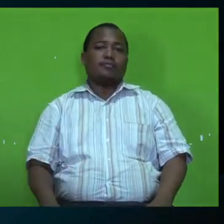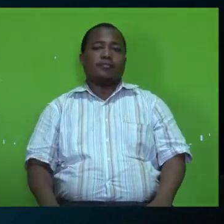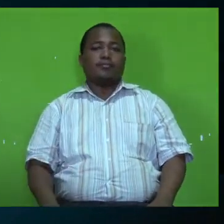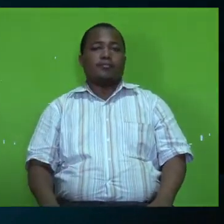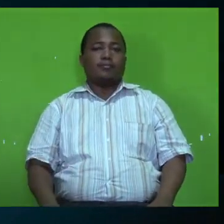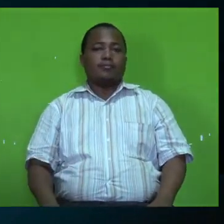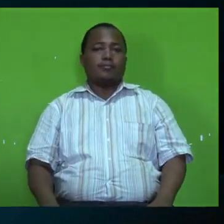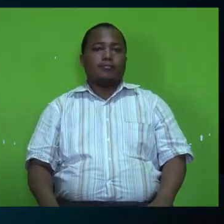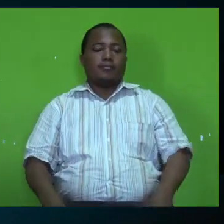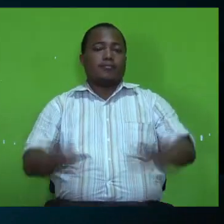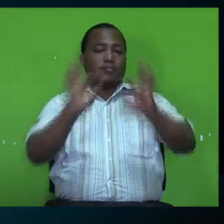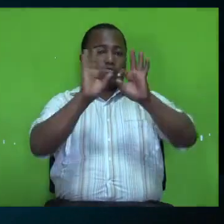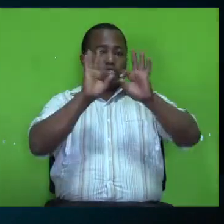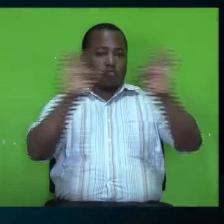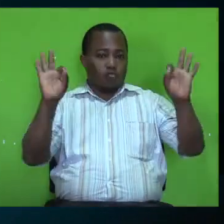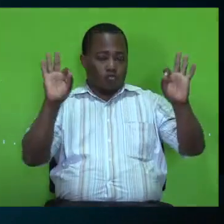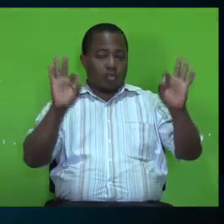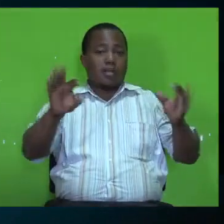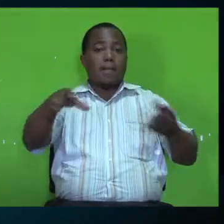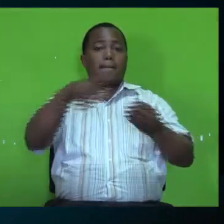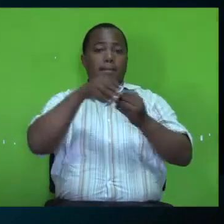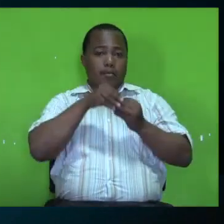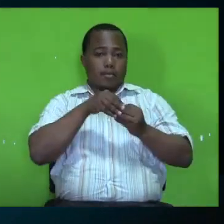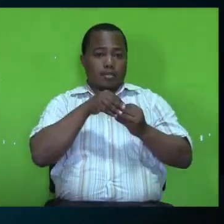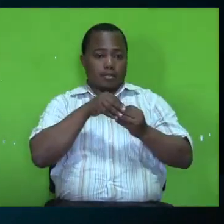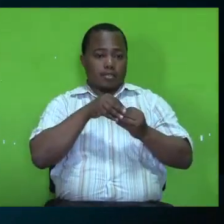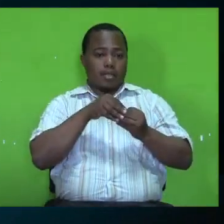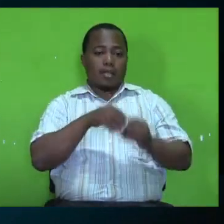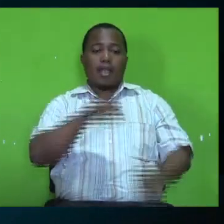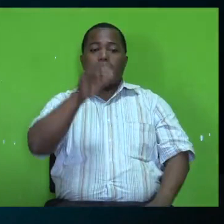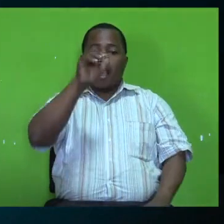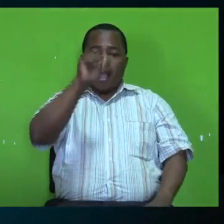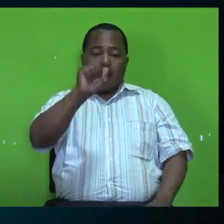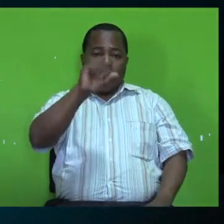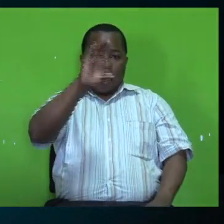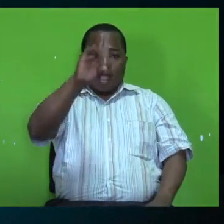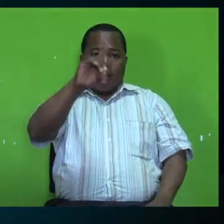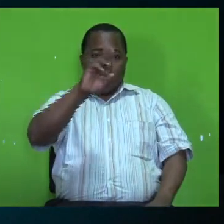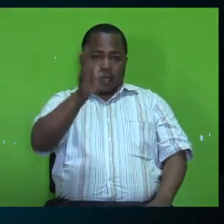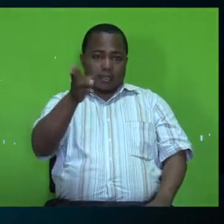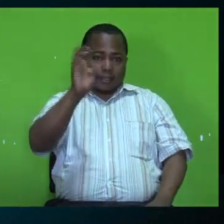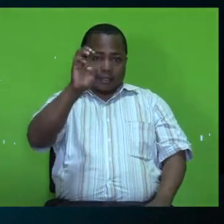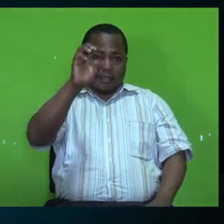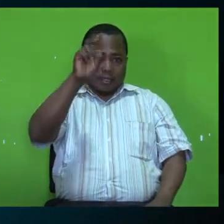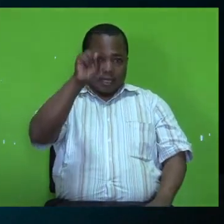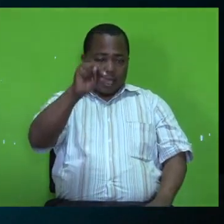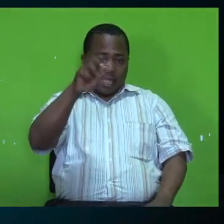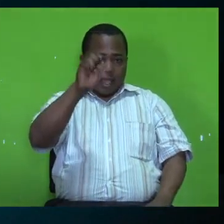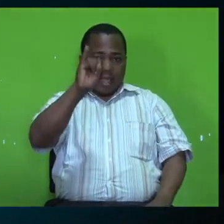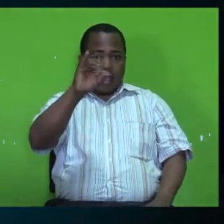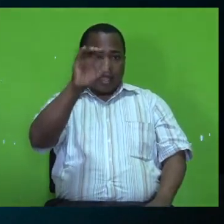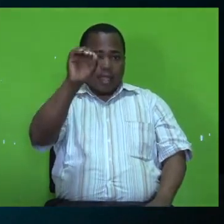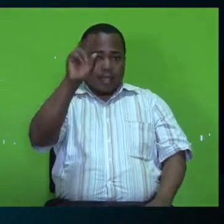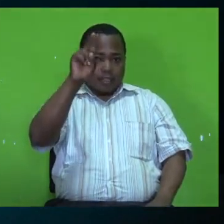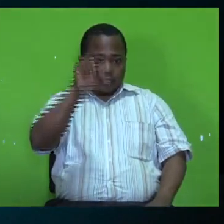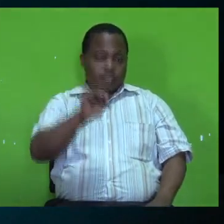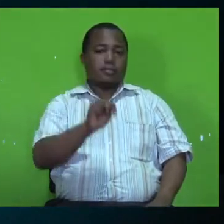cohesion. Good. And adhesion. Repeat the word,